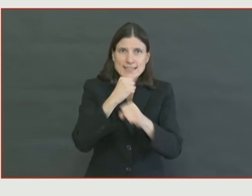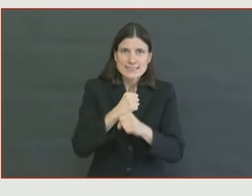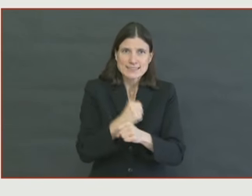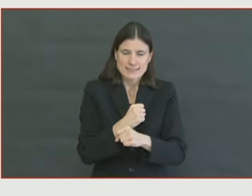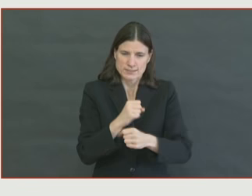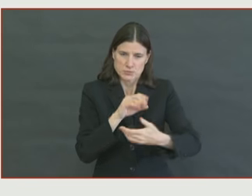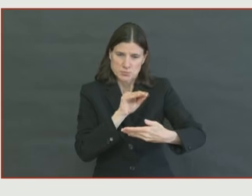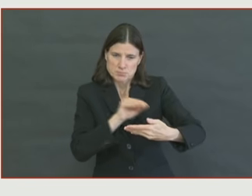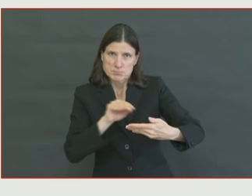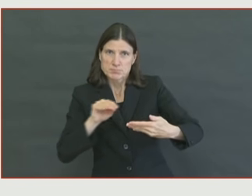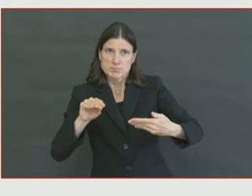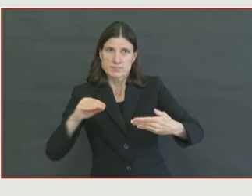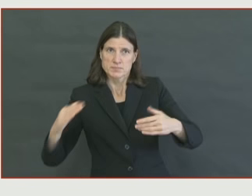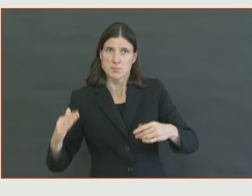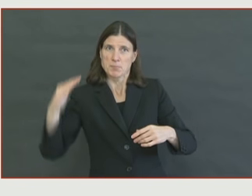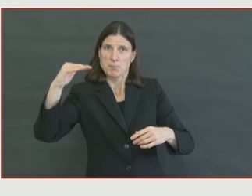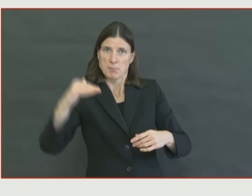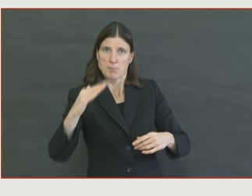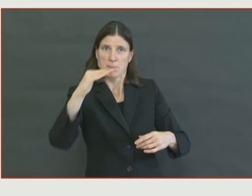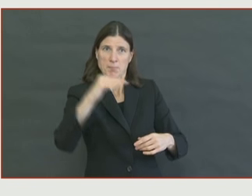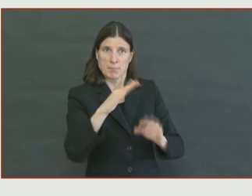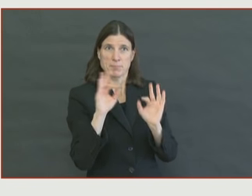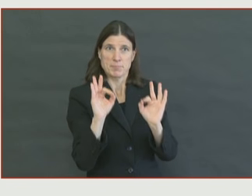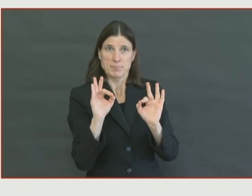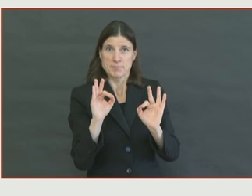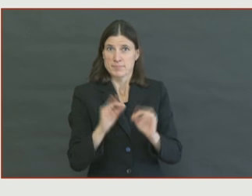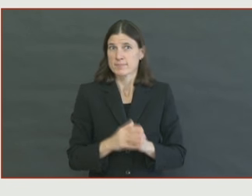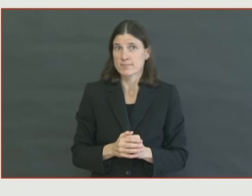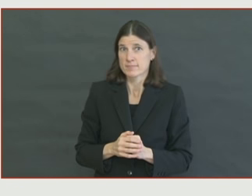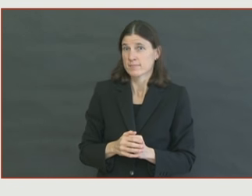to be reflected in the model.